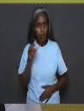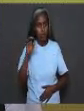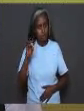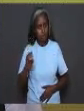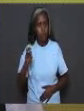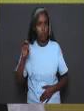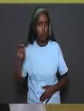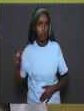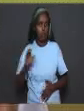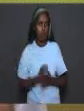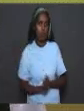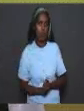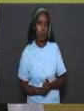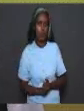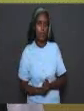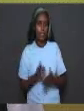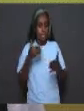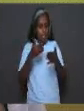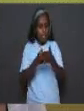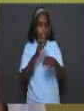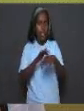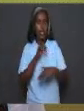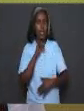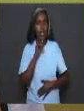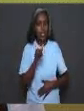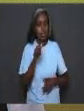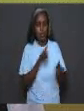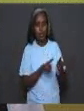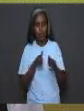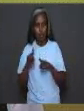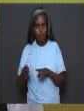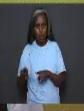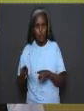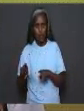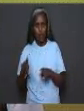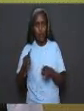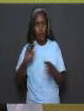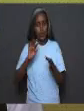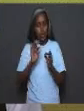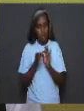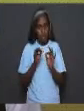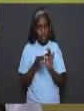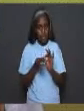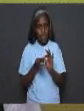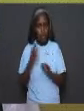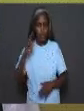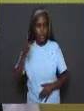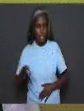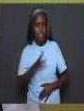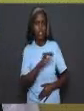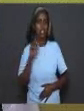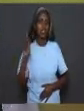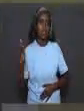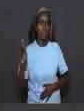0, then the asymptotes are also translated by h and k.